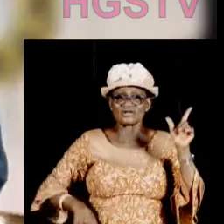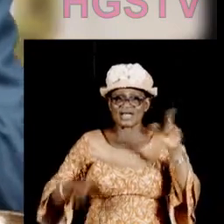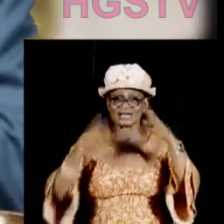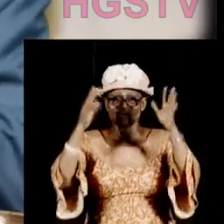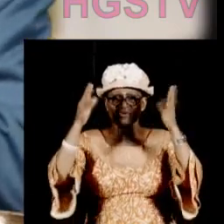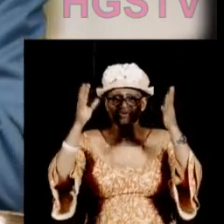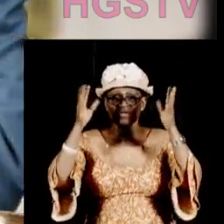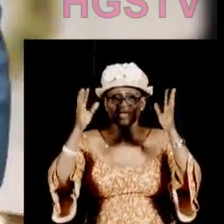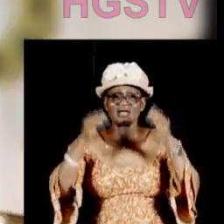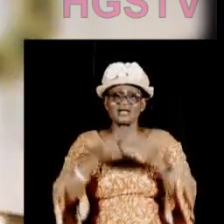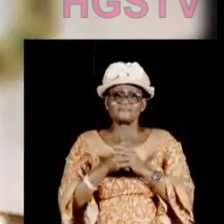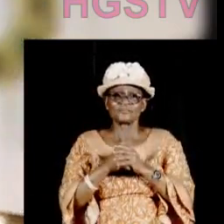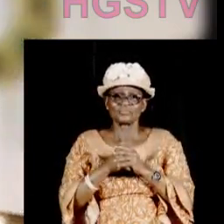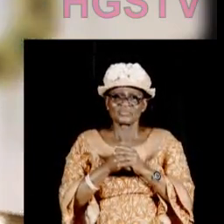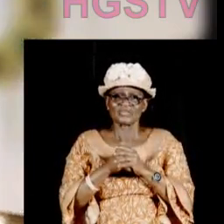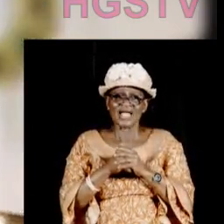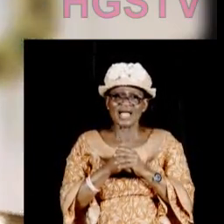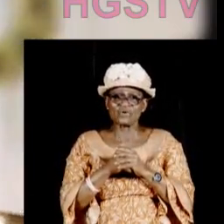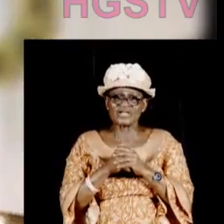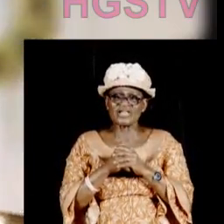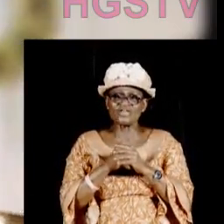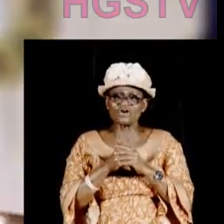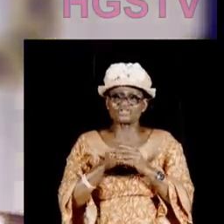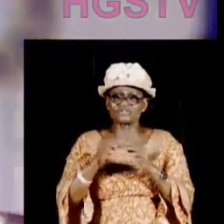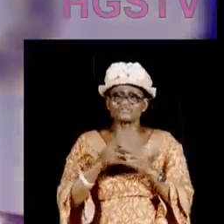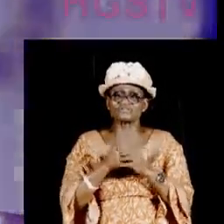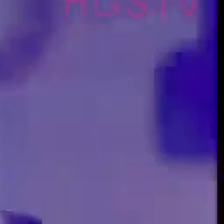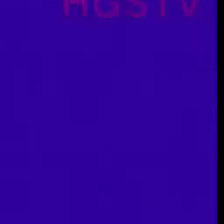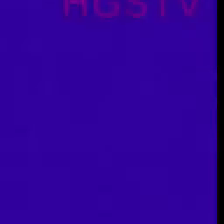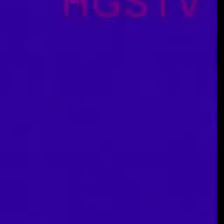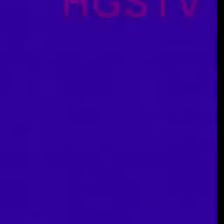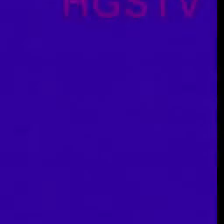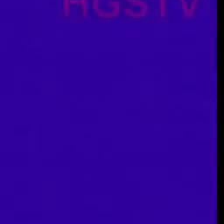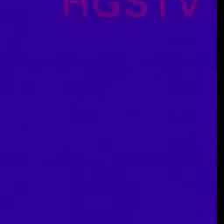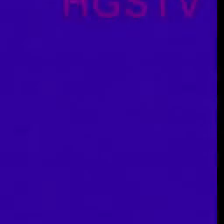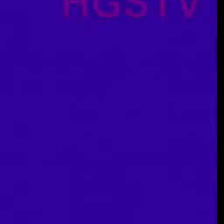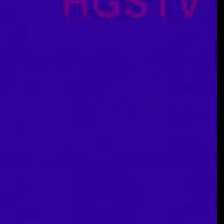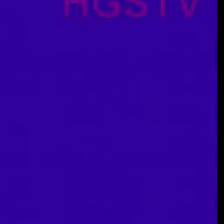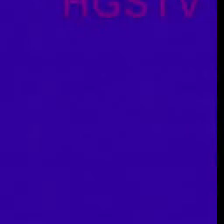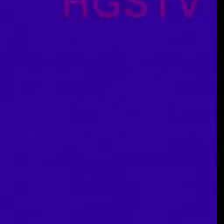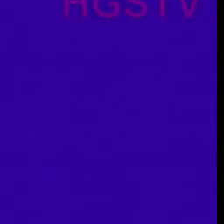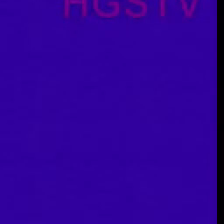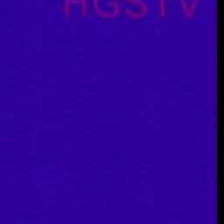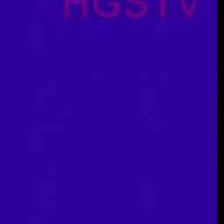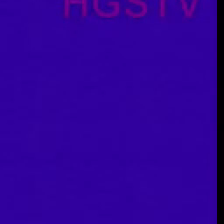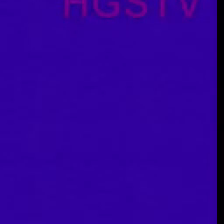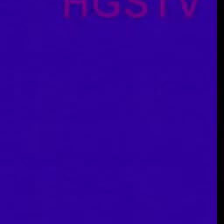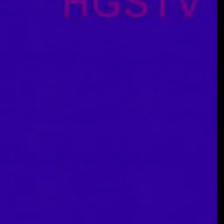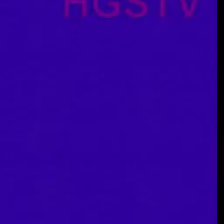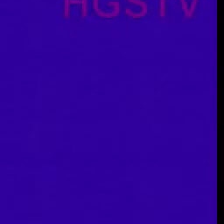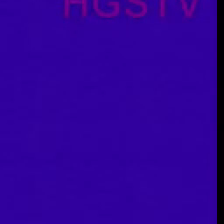We thank God for tonight's program, and we need to give our offering to make our